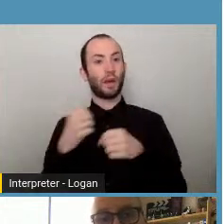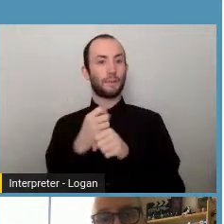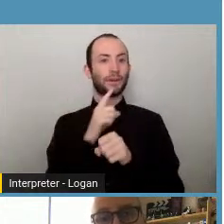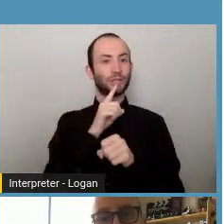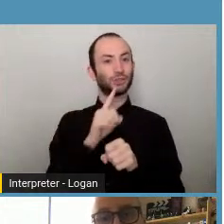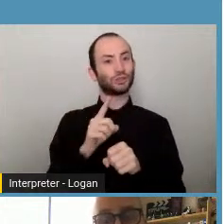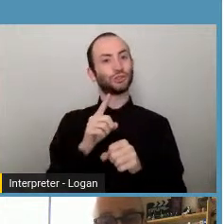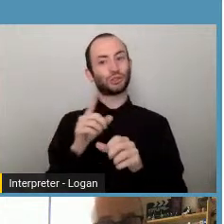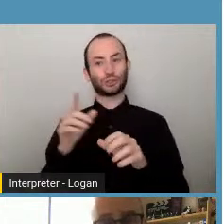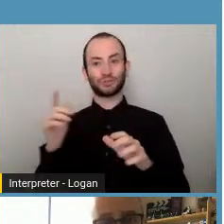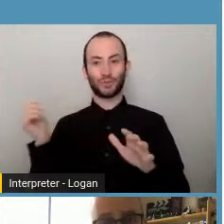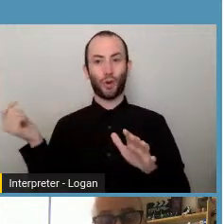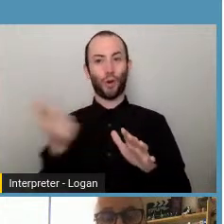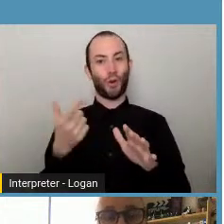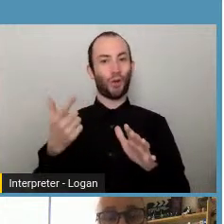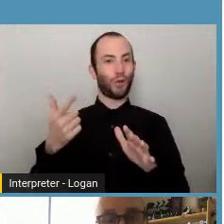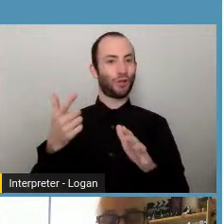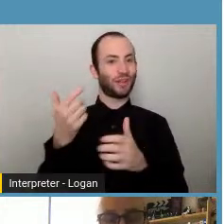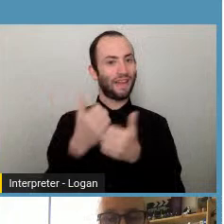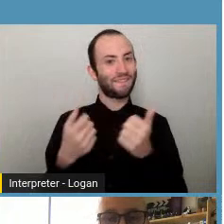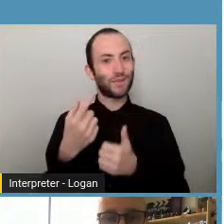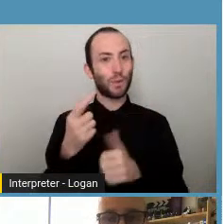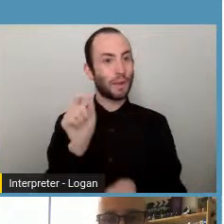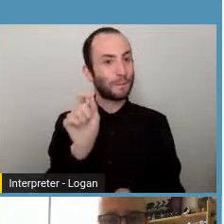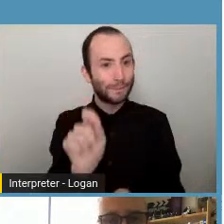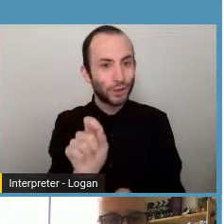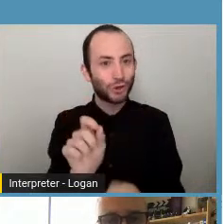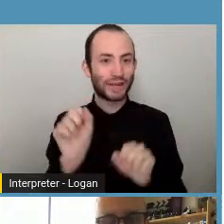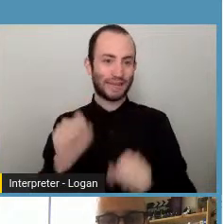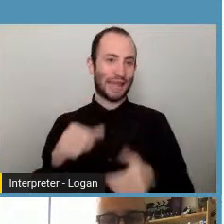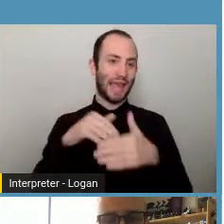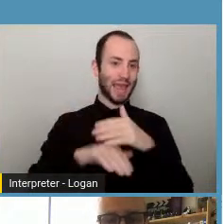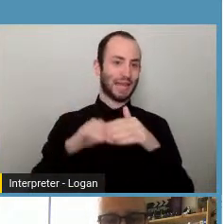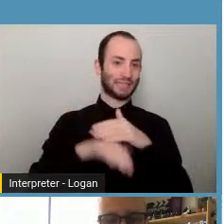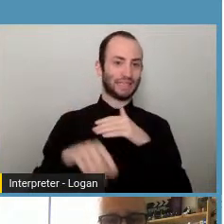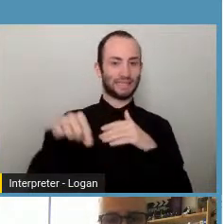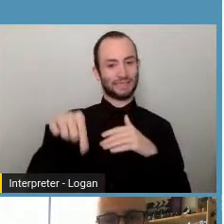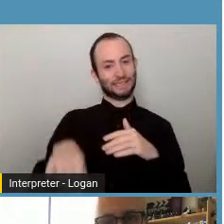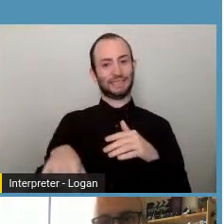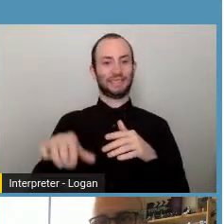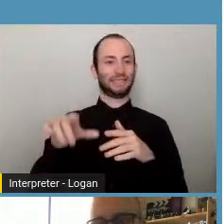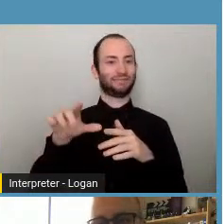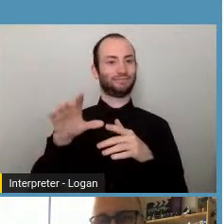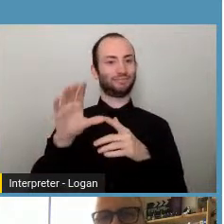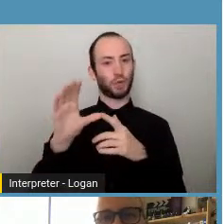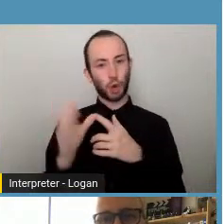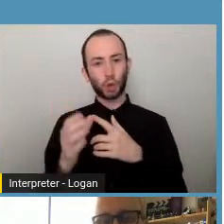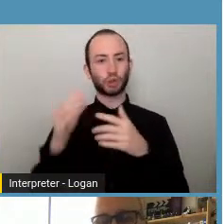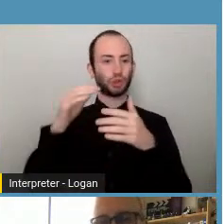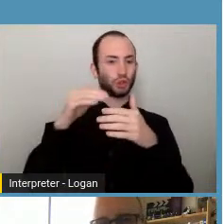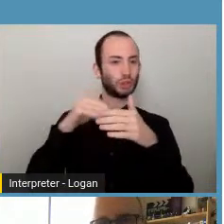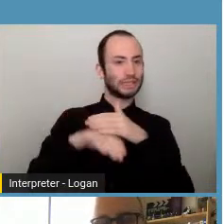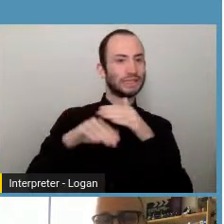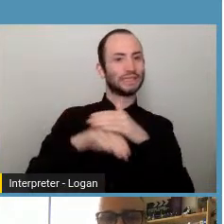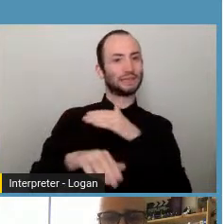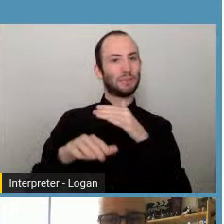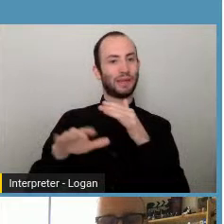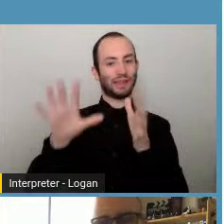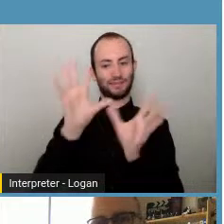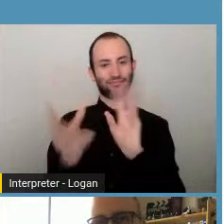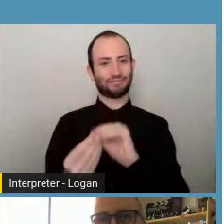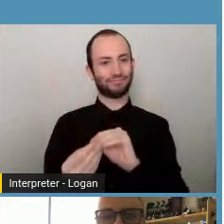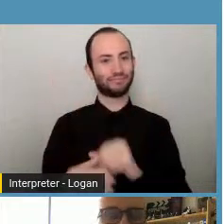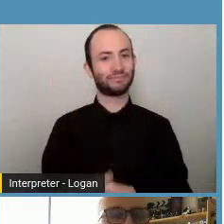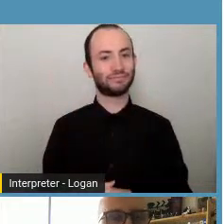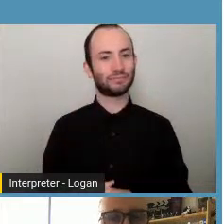that everyone, period, can access those collections. So it is the right thing to do. It's also the law. There's legislation,